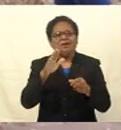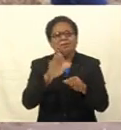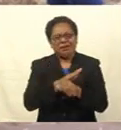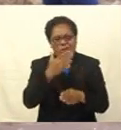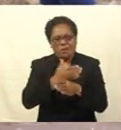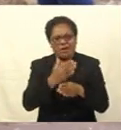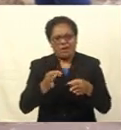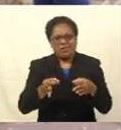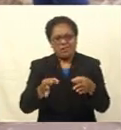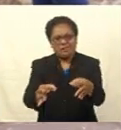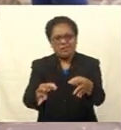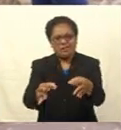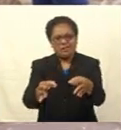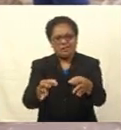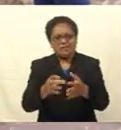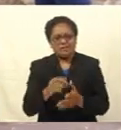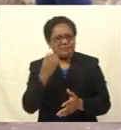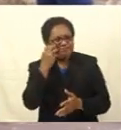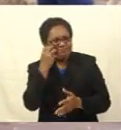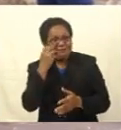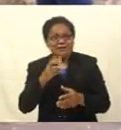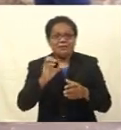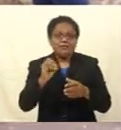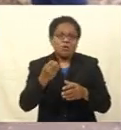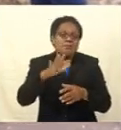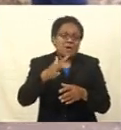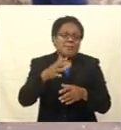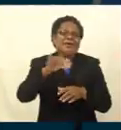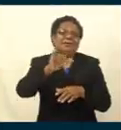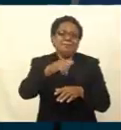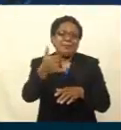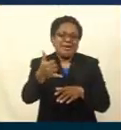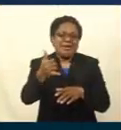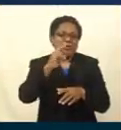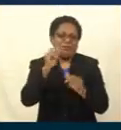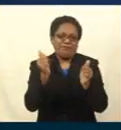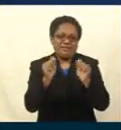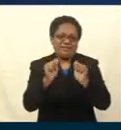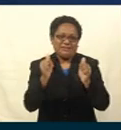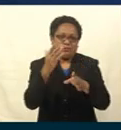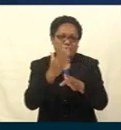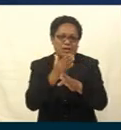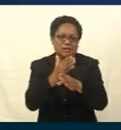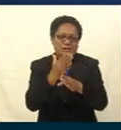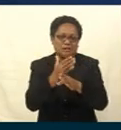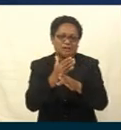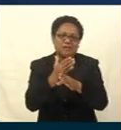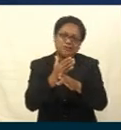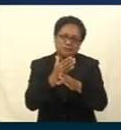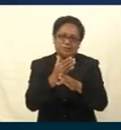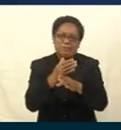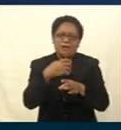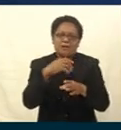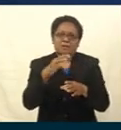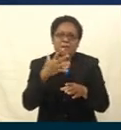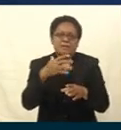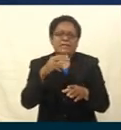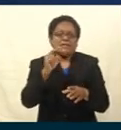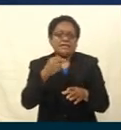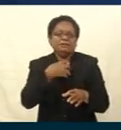works. It is now expected to be completed in early May. In next 1.5 weeks, we should be